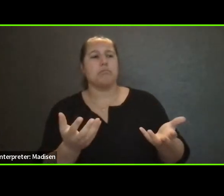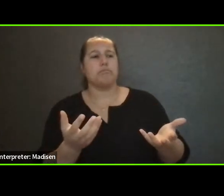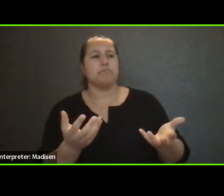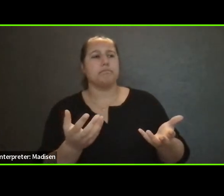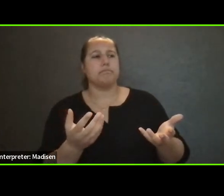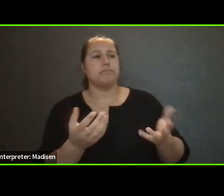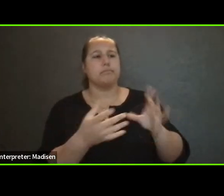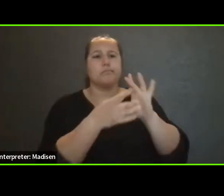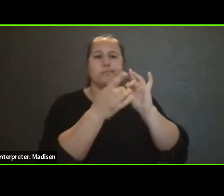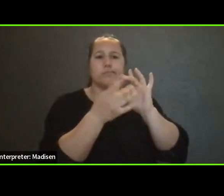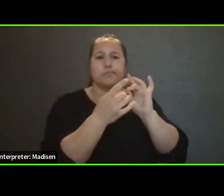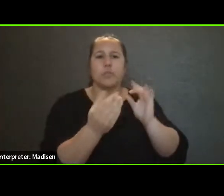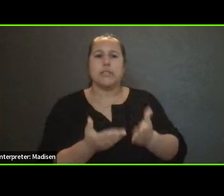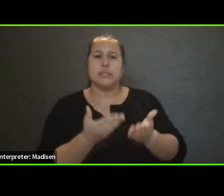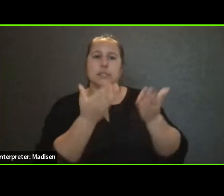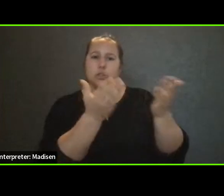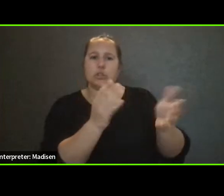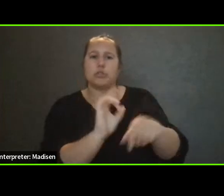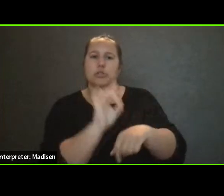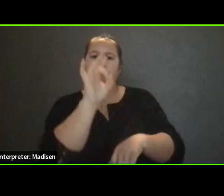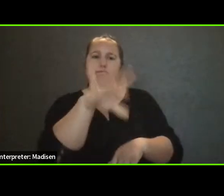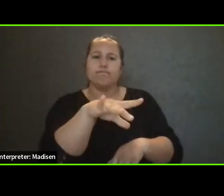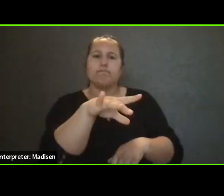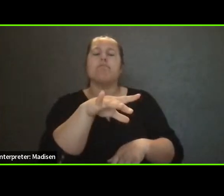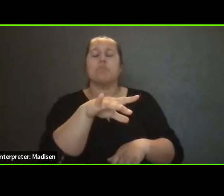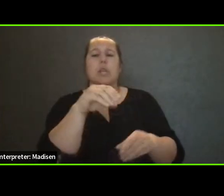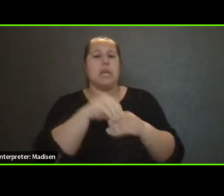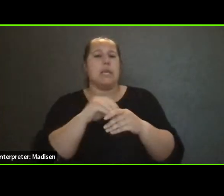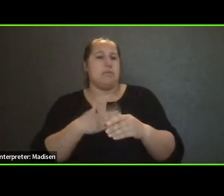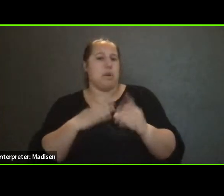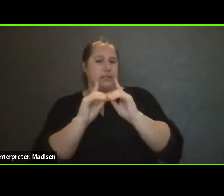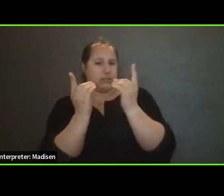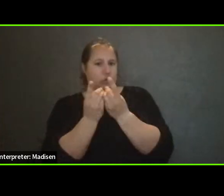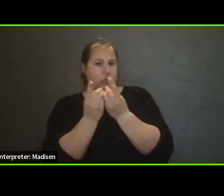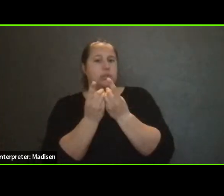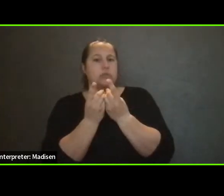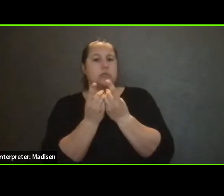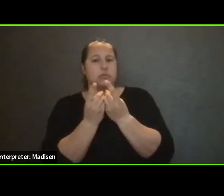remarks and suggestions from that group in my district.